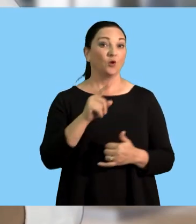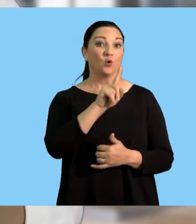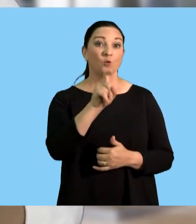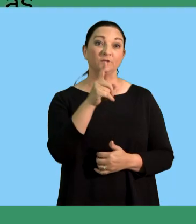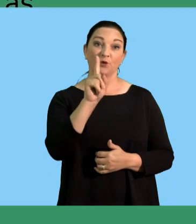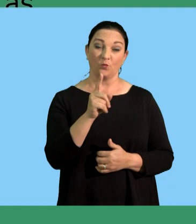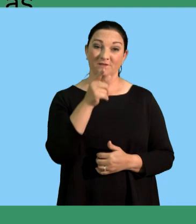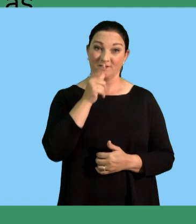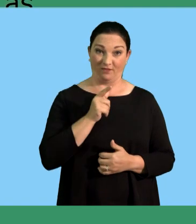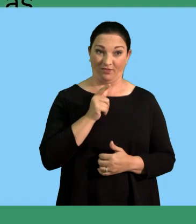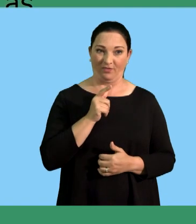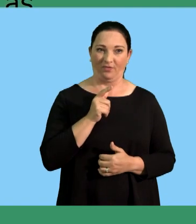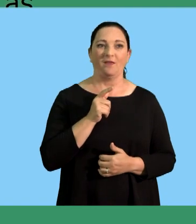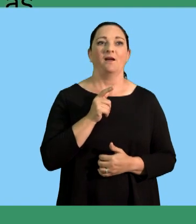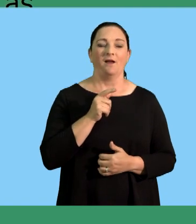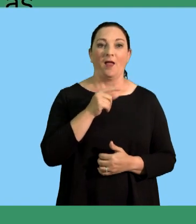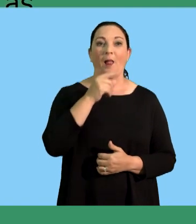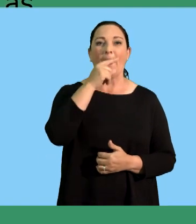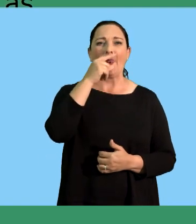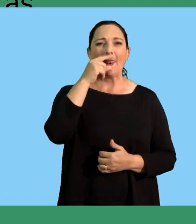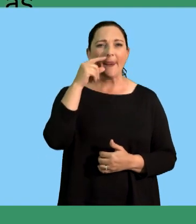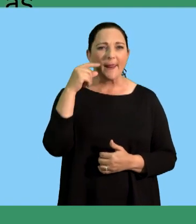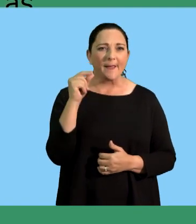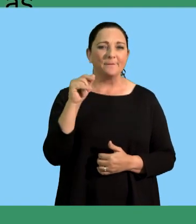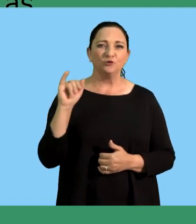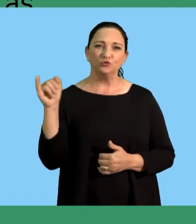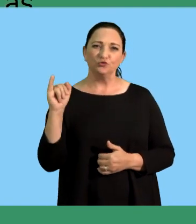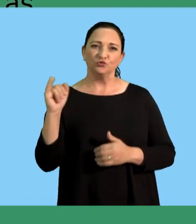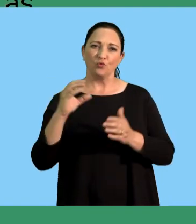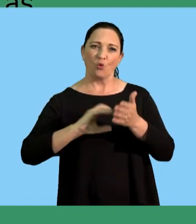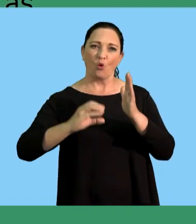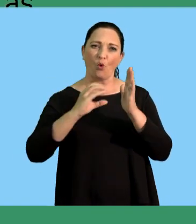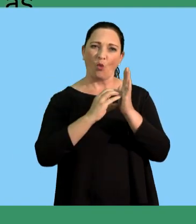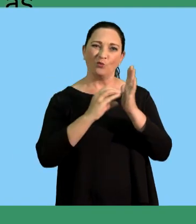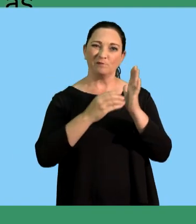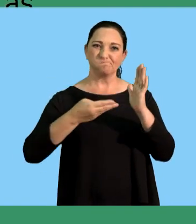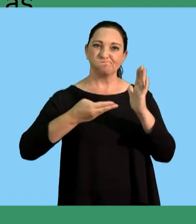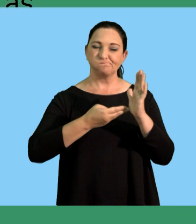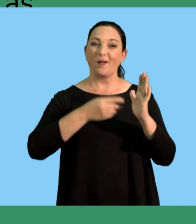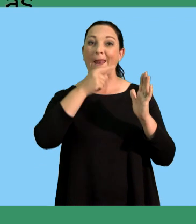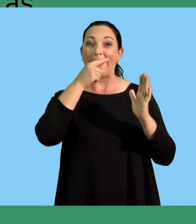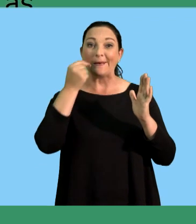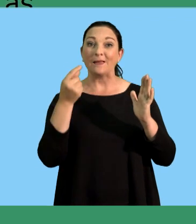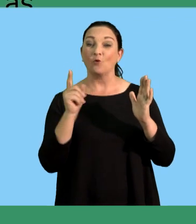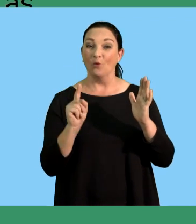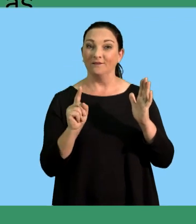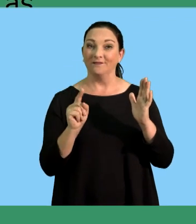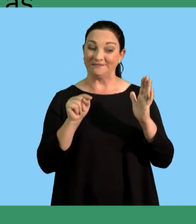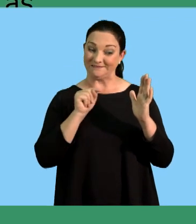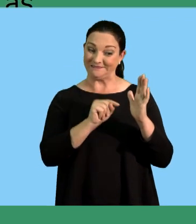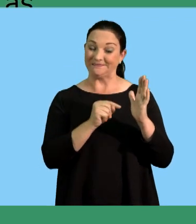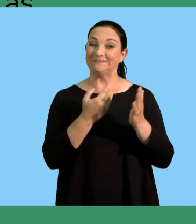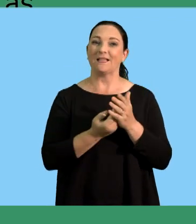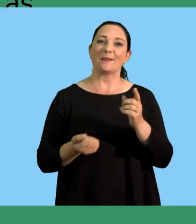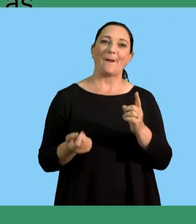here demands of us to name the insurance clause that is applicable to the scenario above. So,